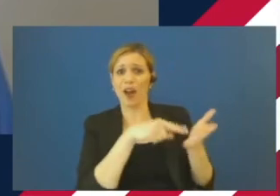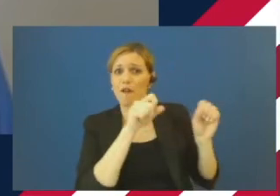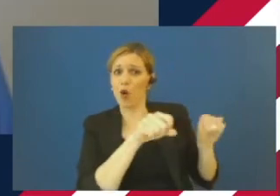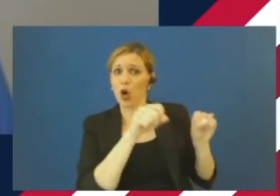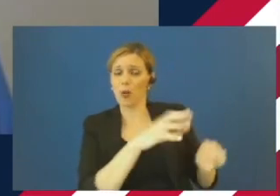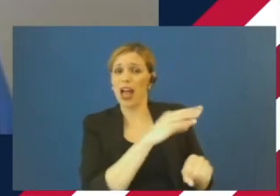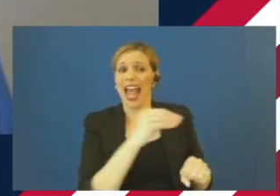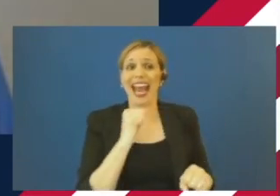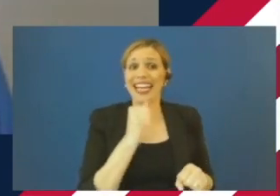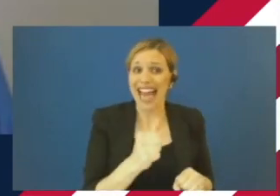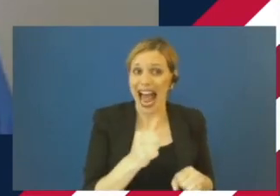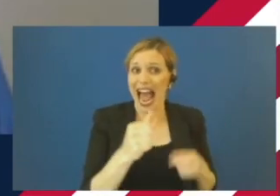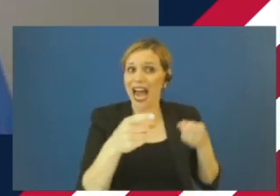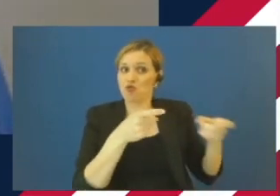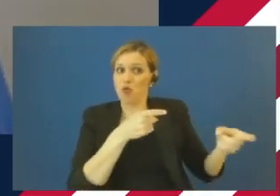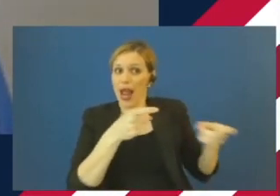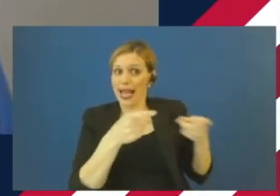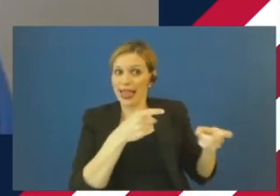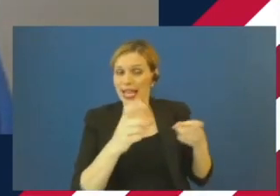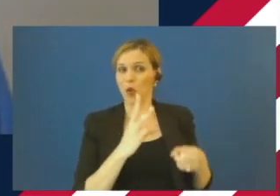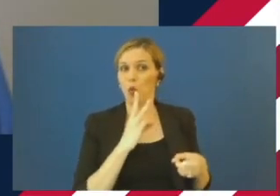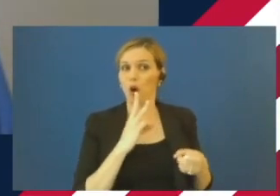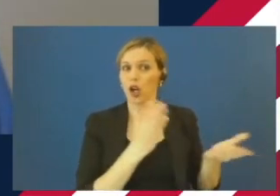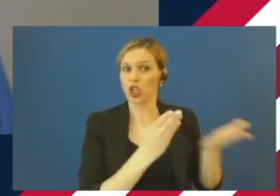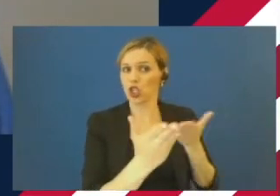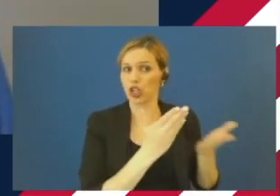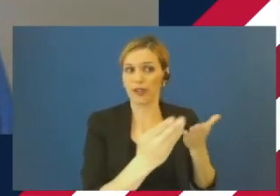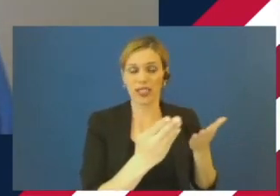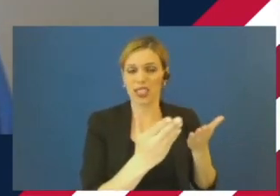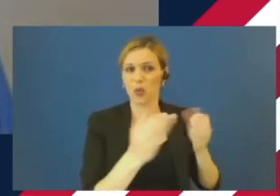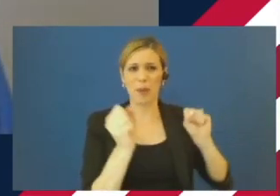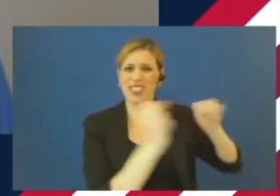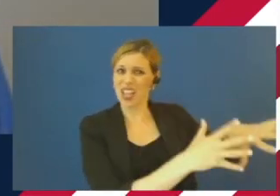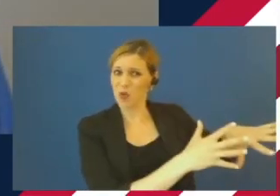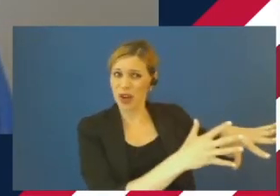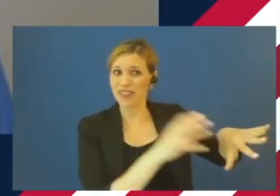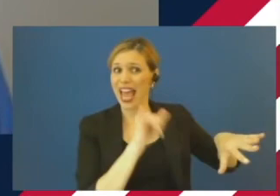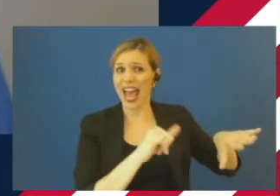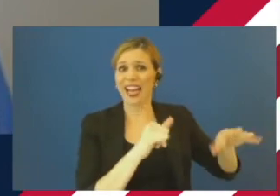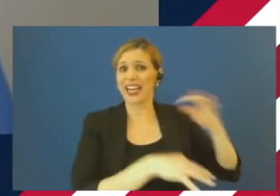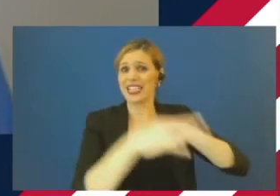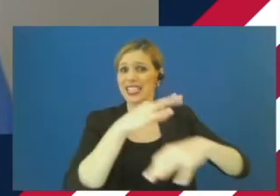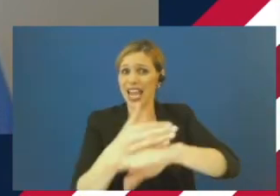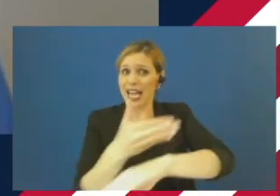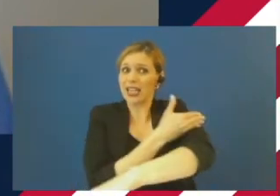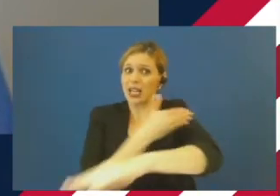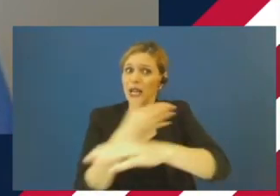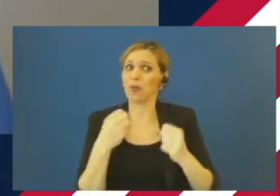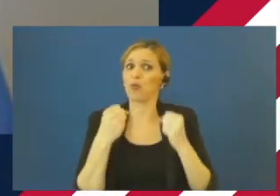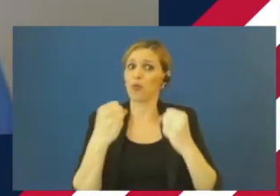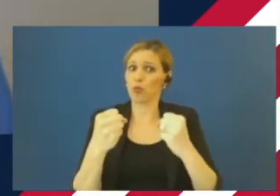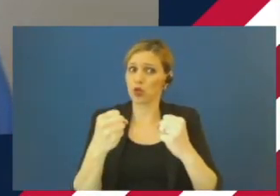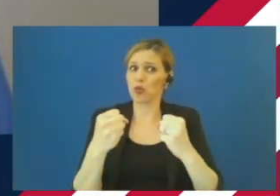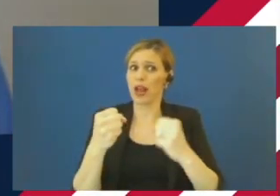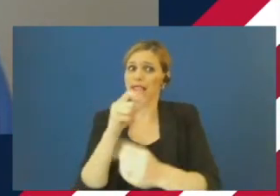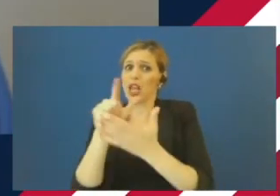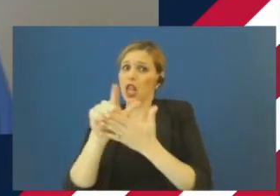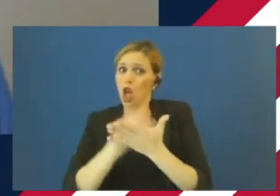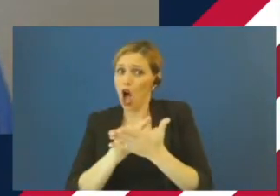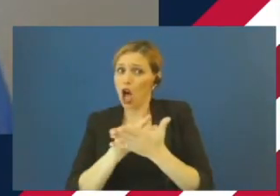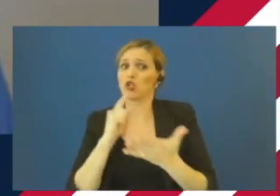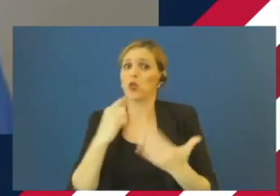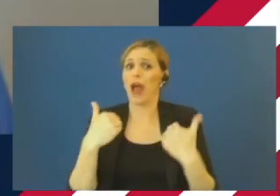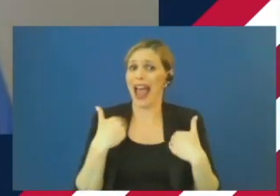treatment infrastructure. We must strengthen laws and regulations protecting water, improving enforcement, and